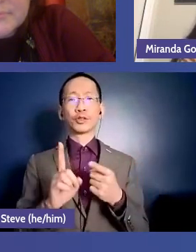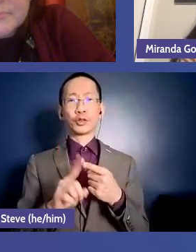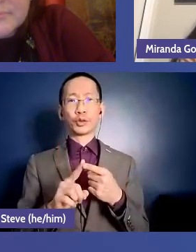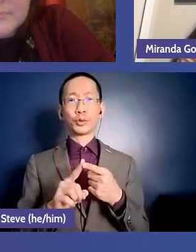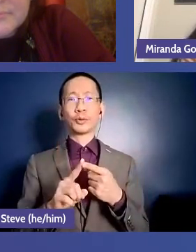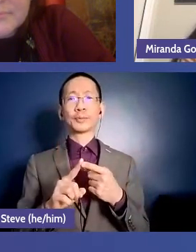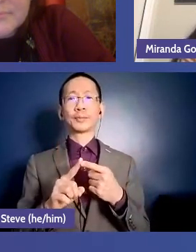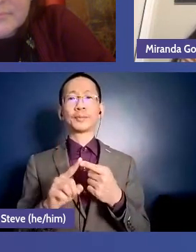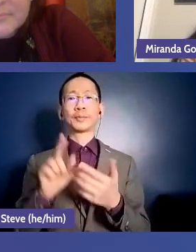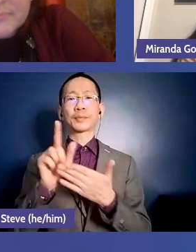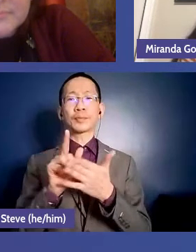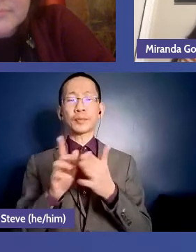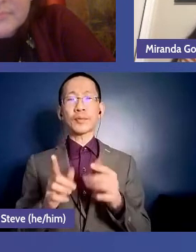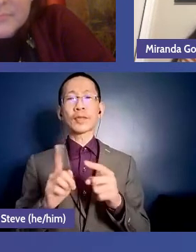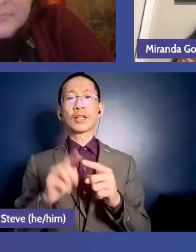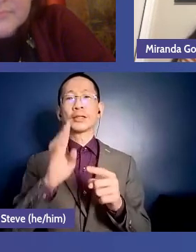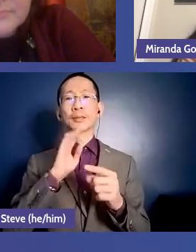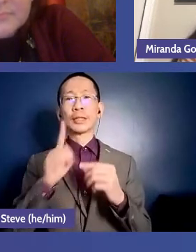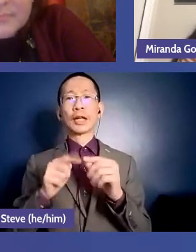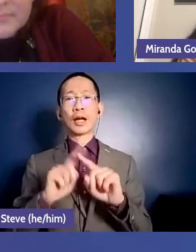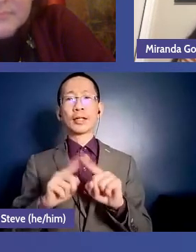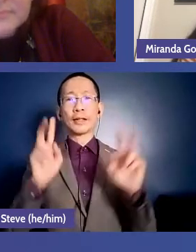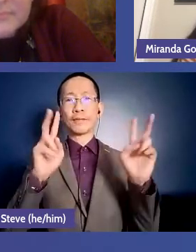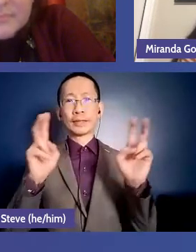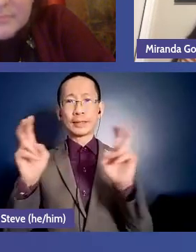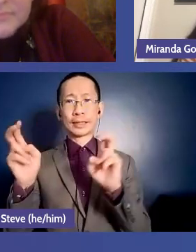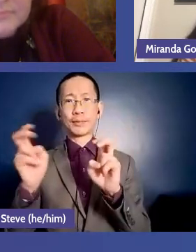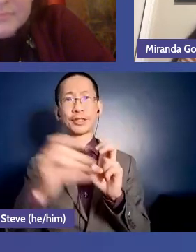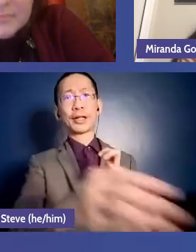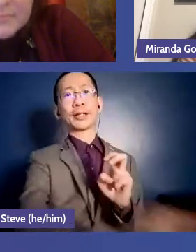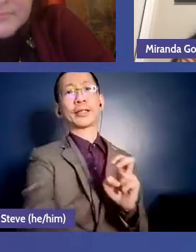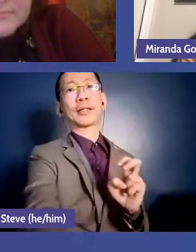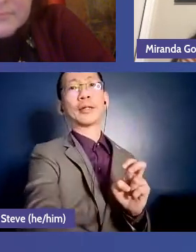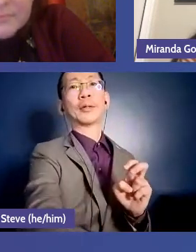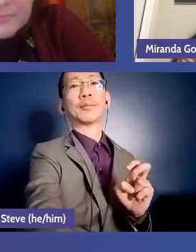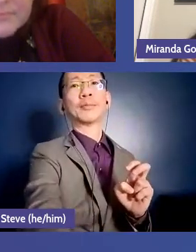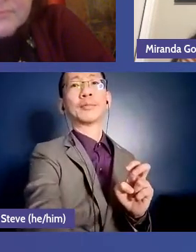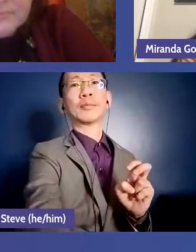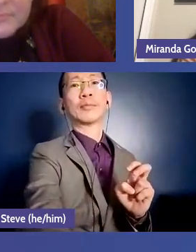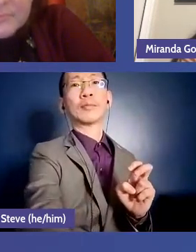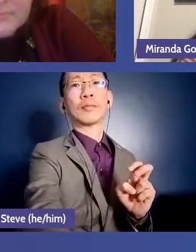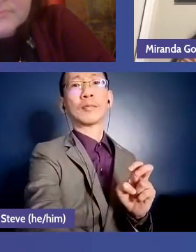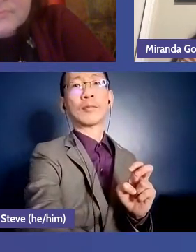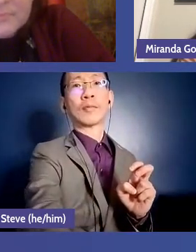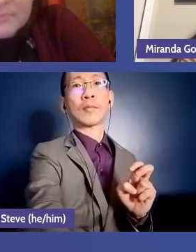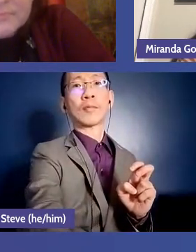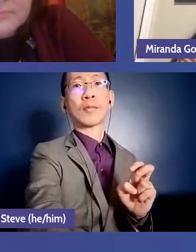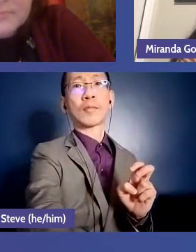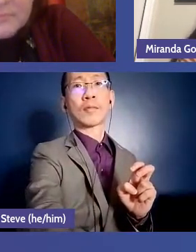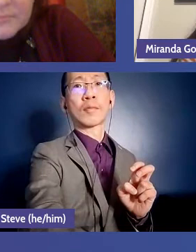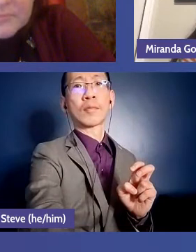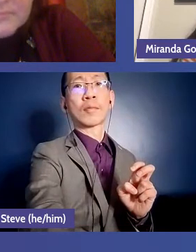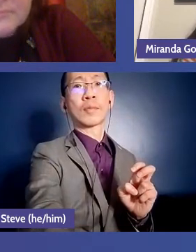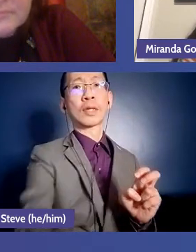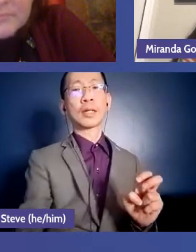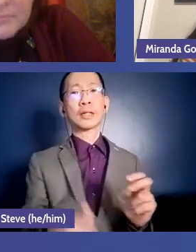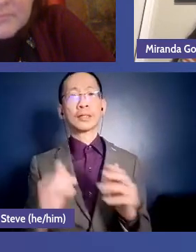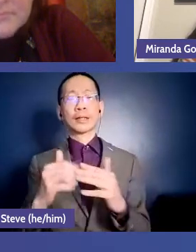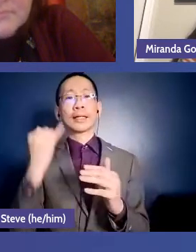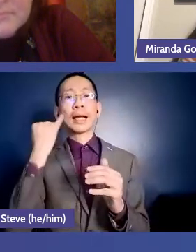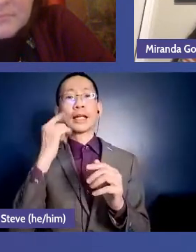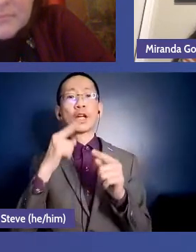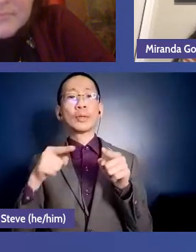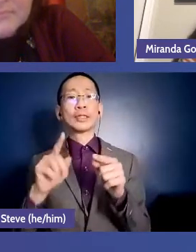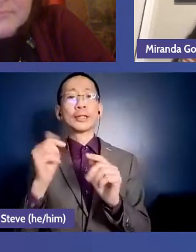attorneys, to speak on a different subject. So the idea was that over the course of 10 weeks,